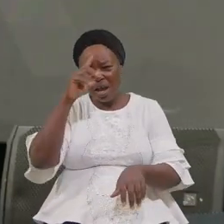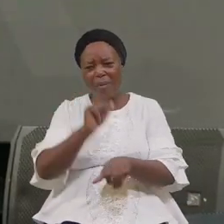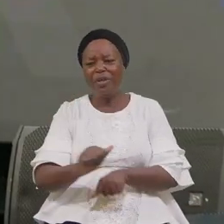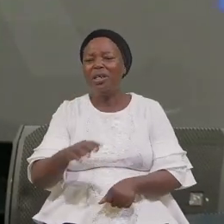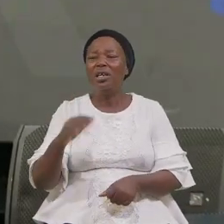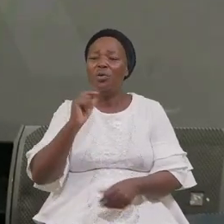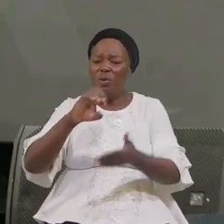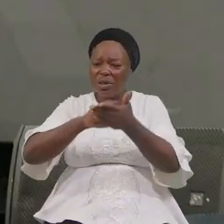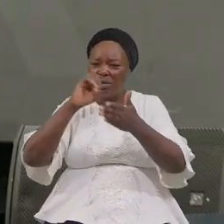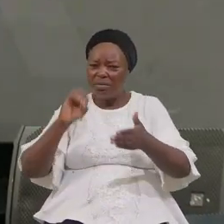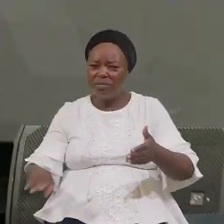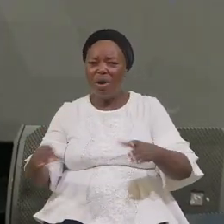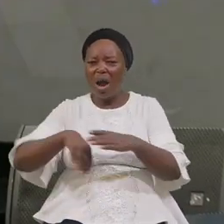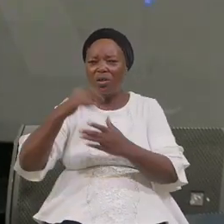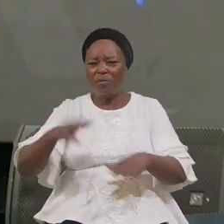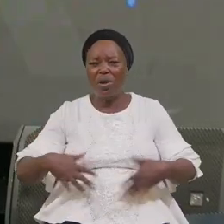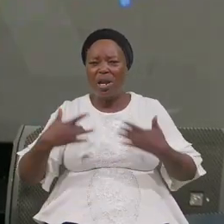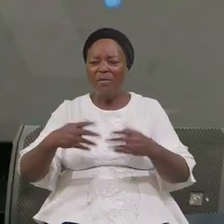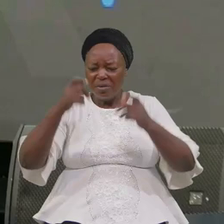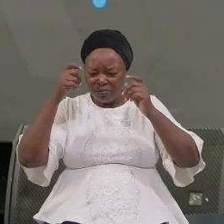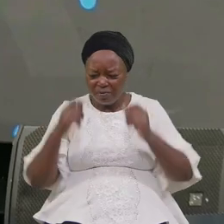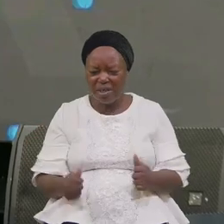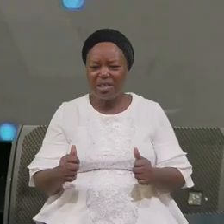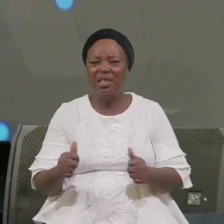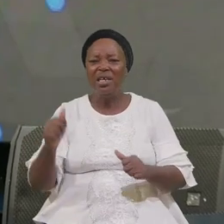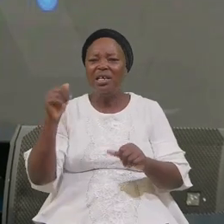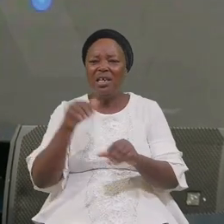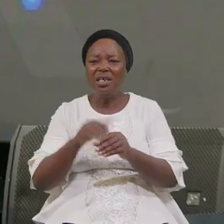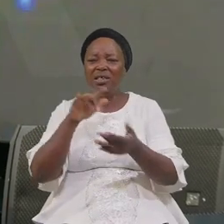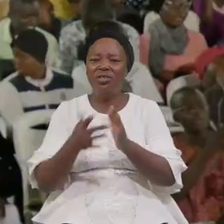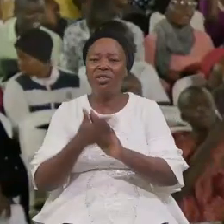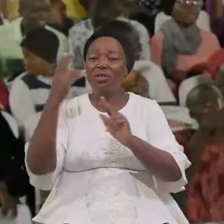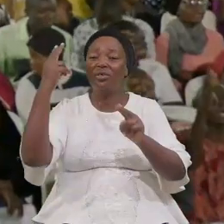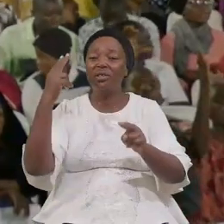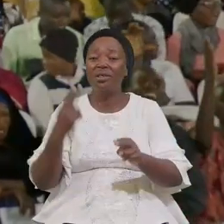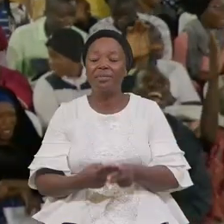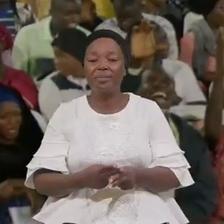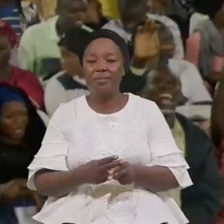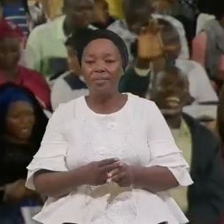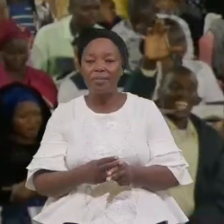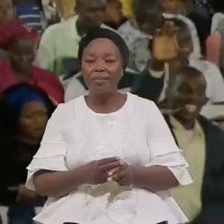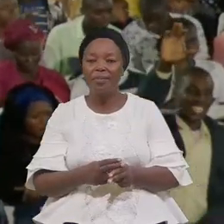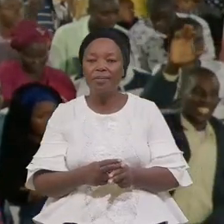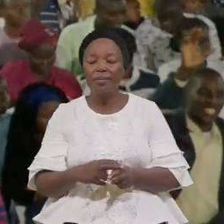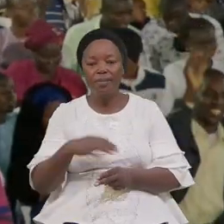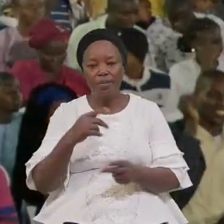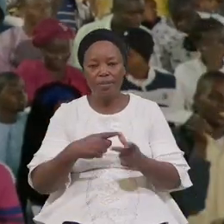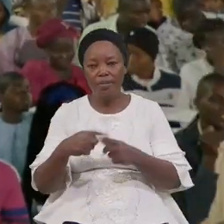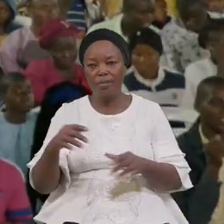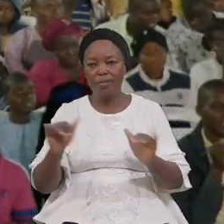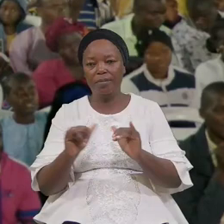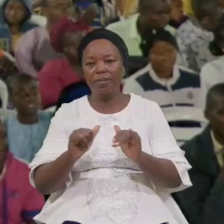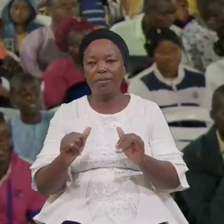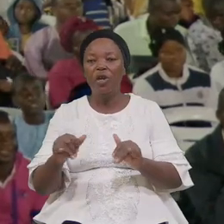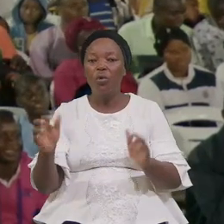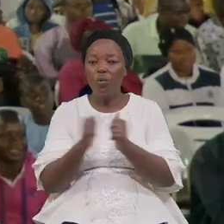wipe out of your life instantaneously in Jesus' name. And the same thing with our